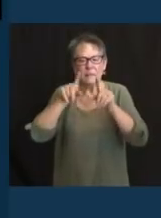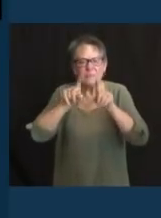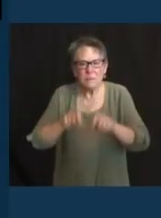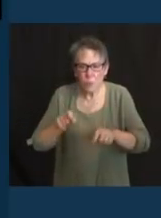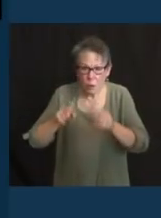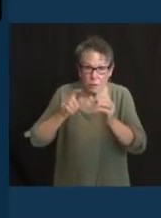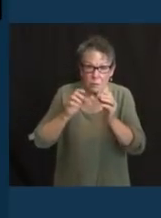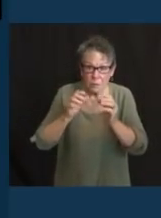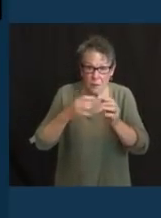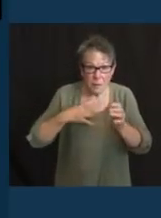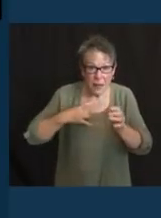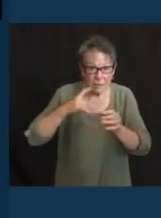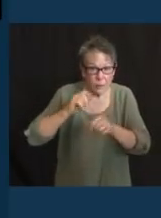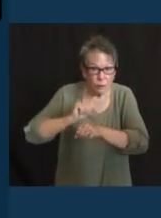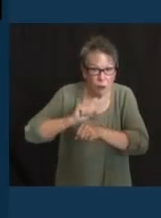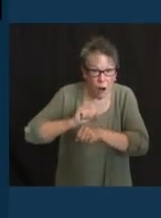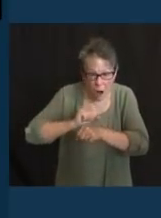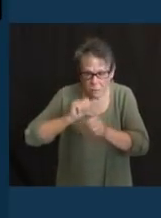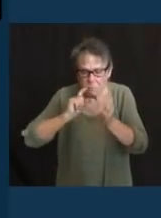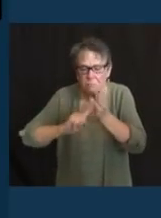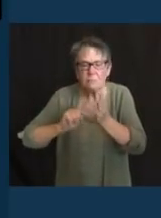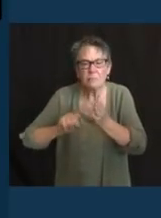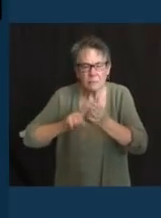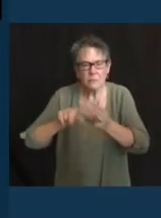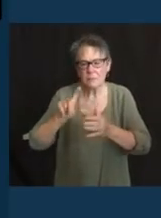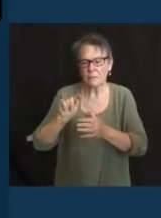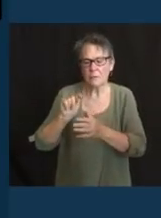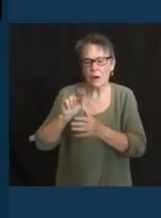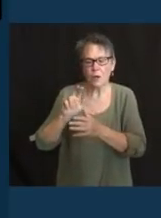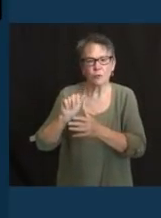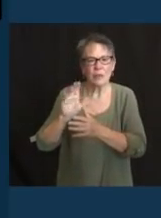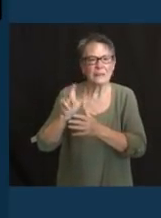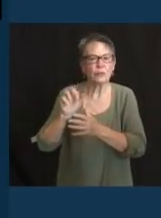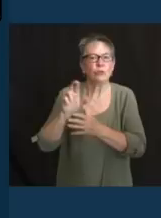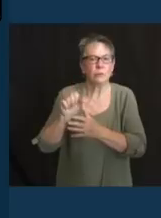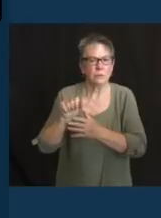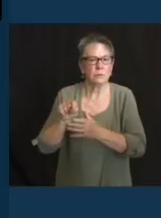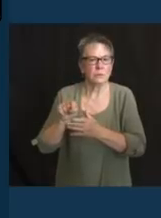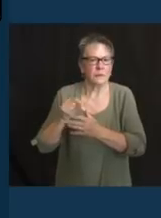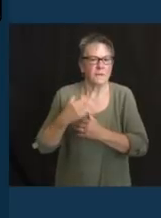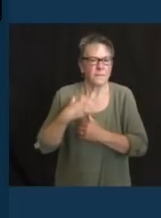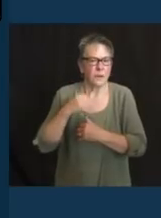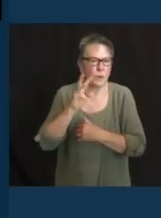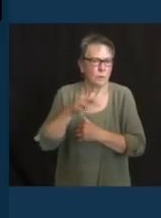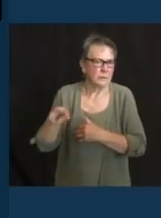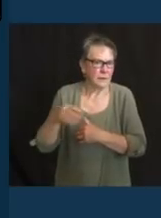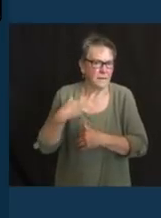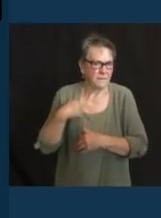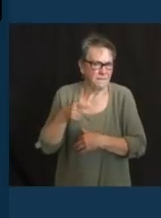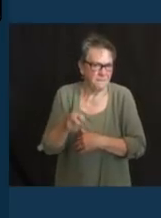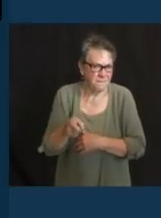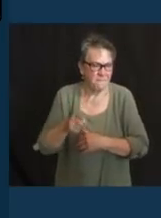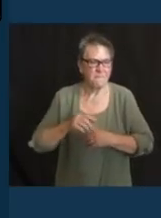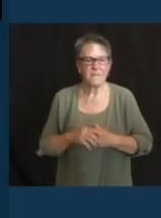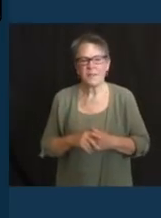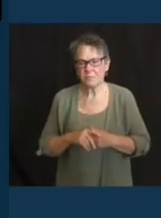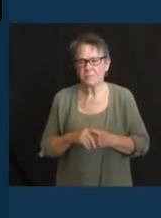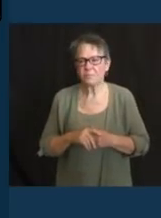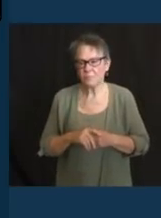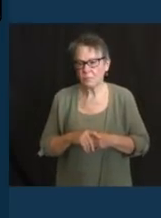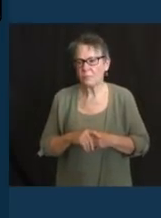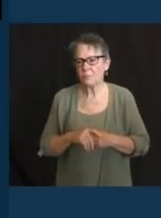Our contact tracers will be trained by Rutgers School of Public Health and by the local health departments through which they may